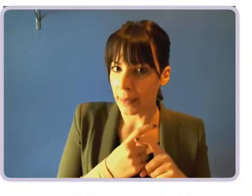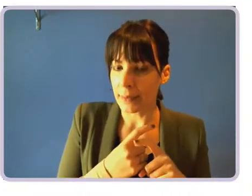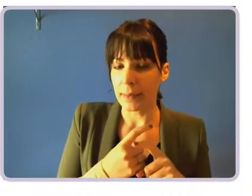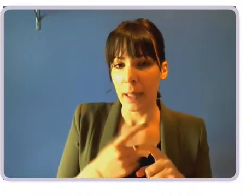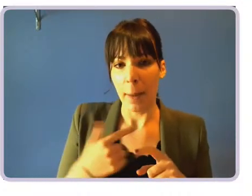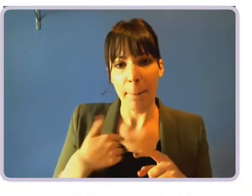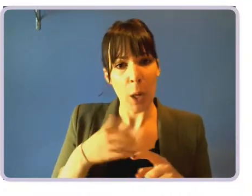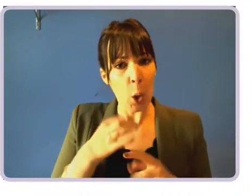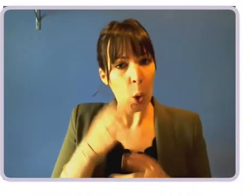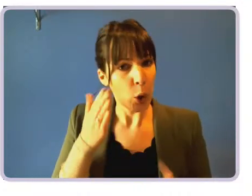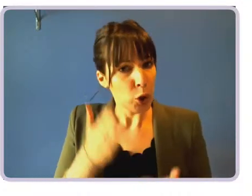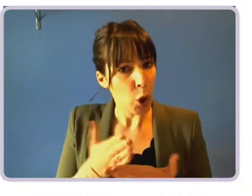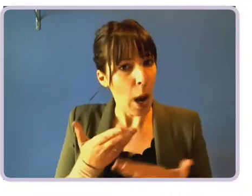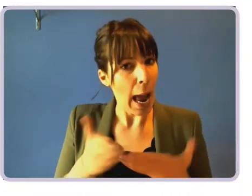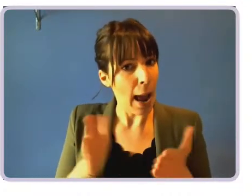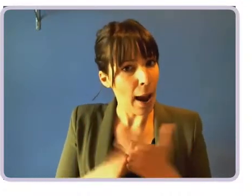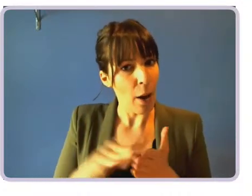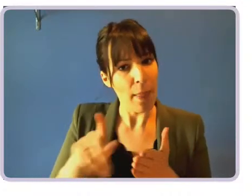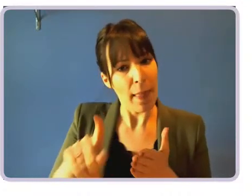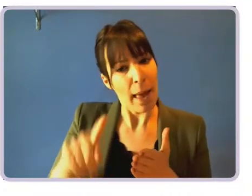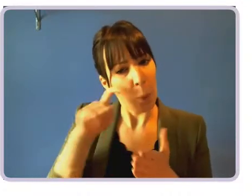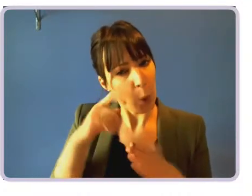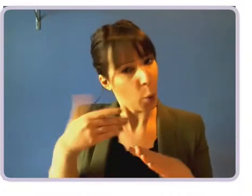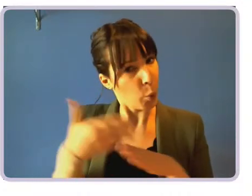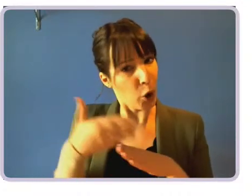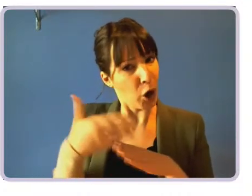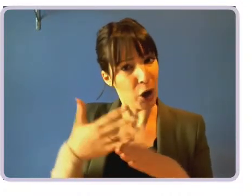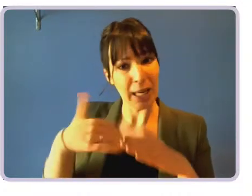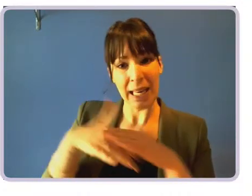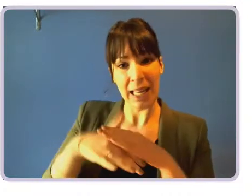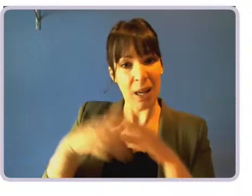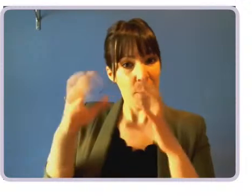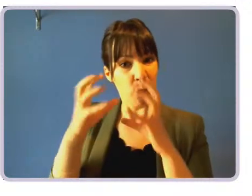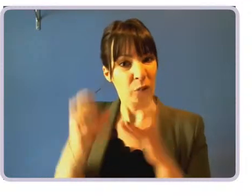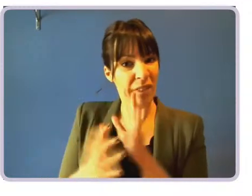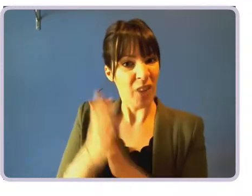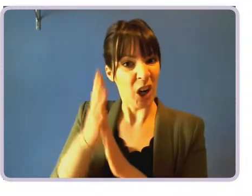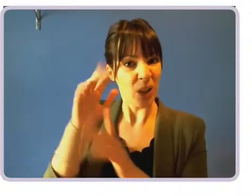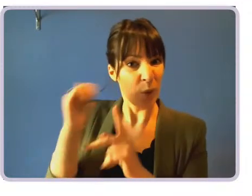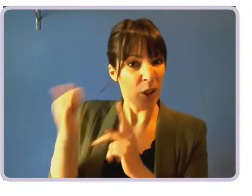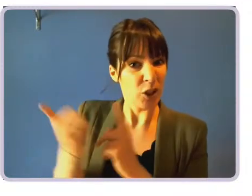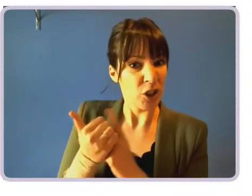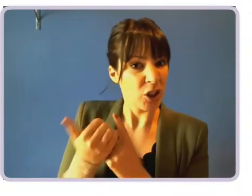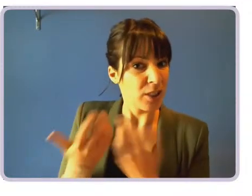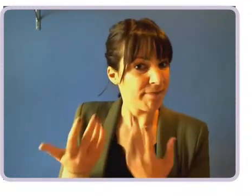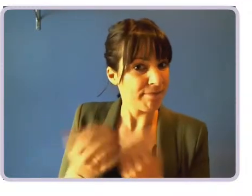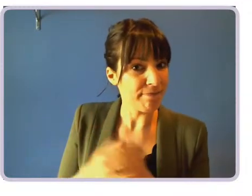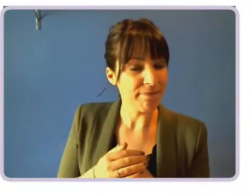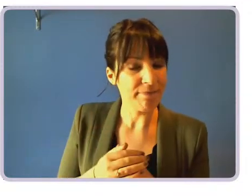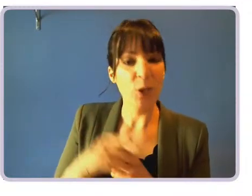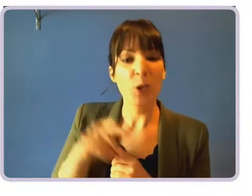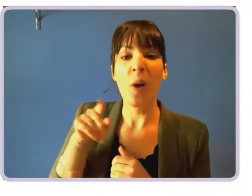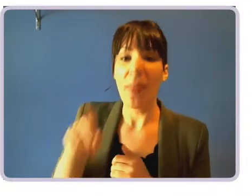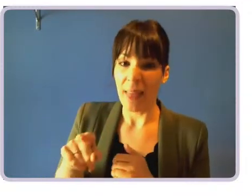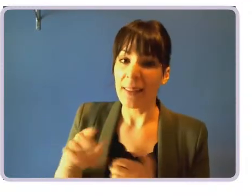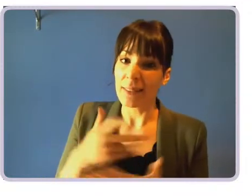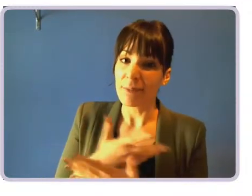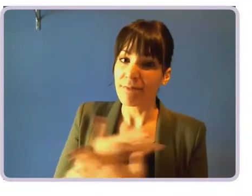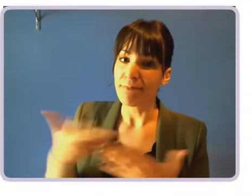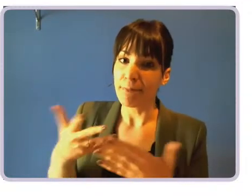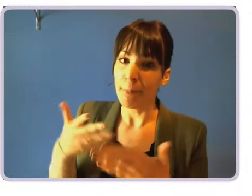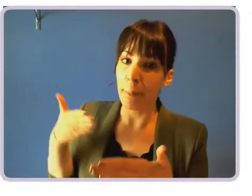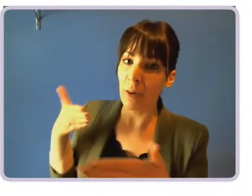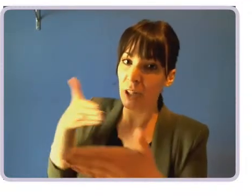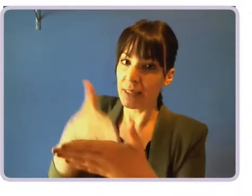a bushfire situation. So that's a major barrier. Then there's the